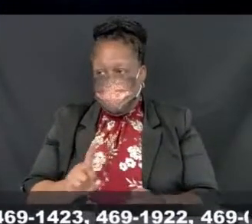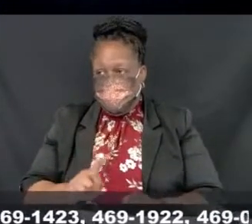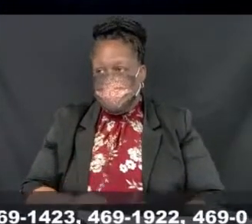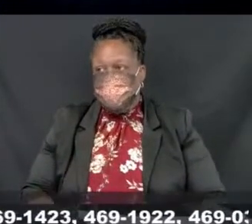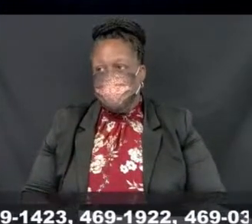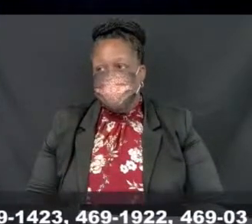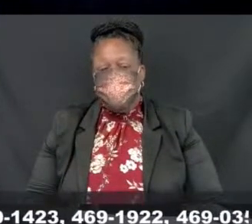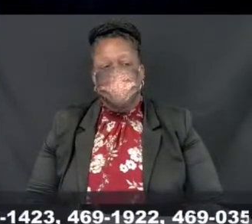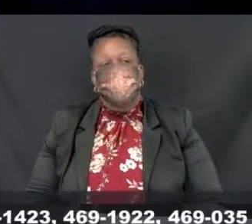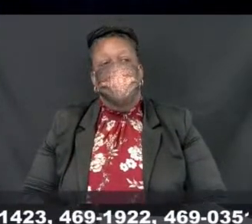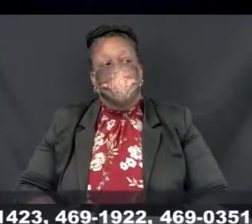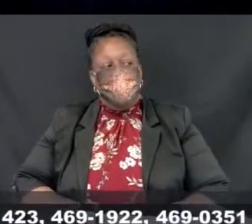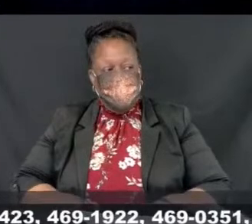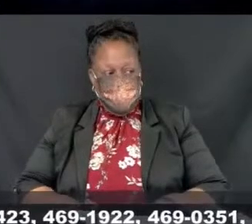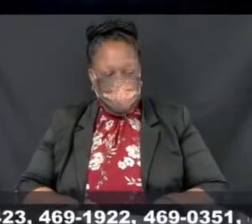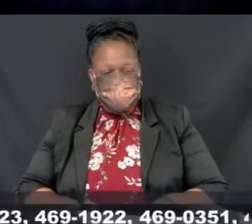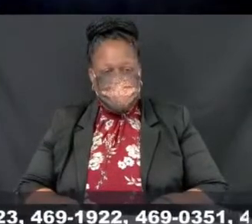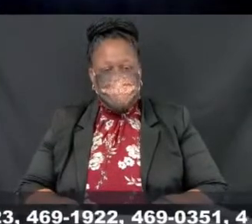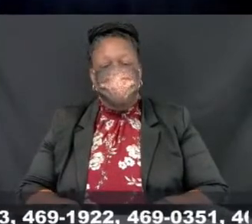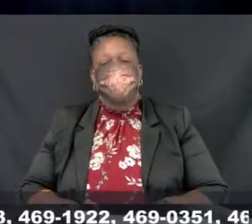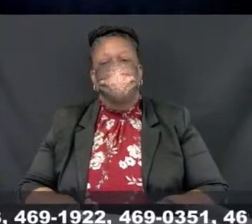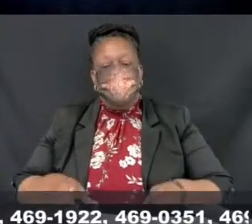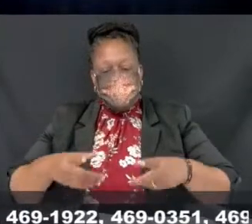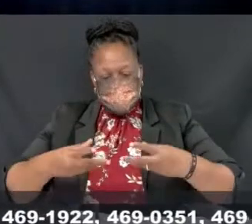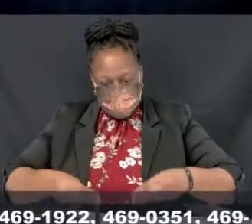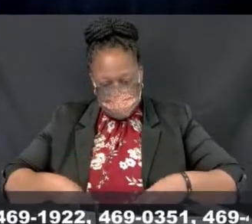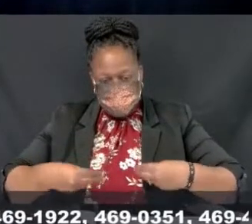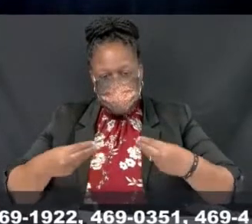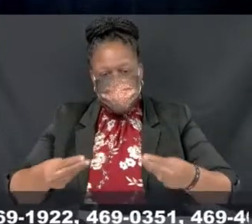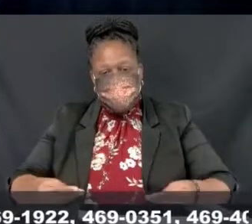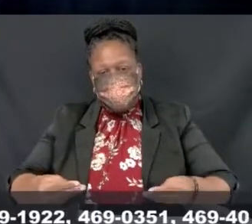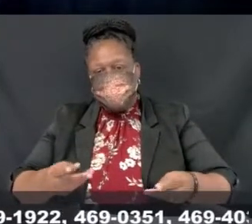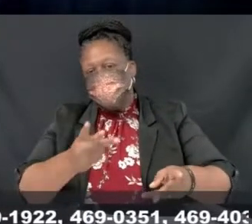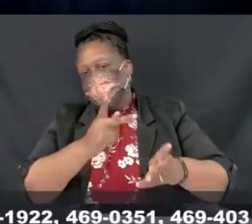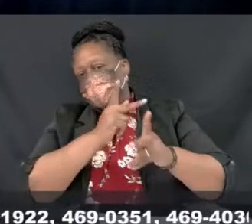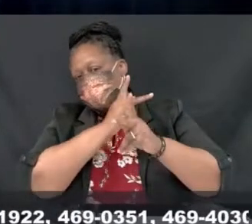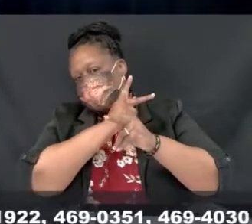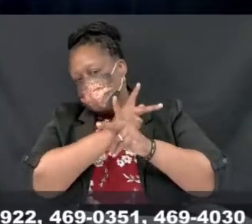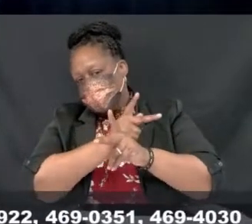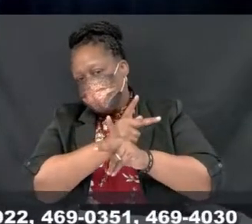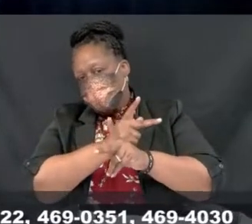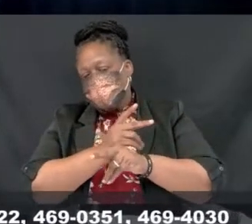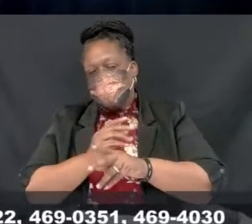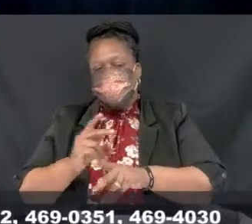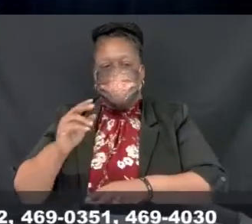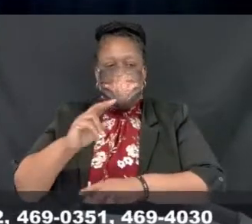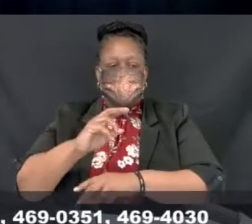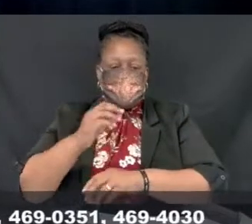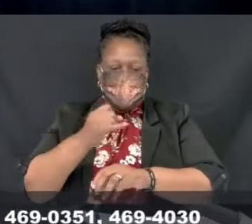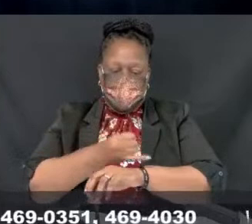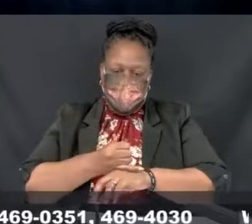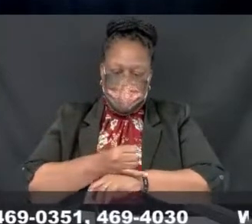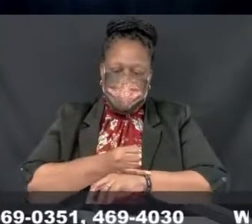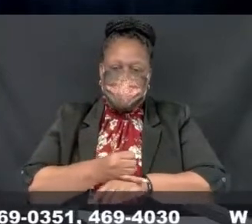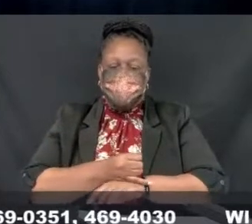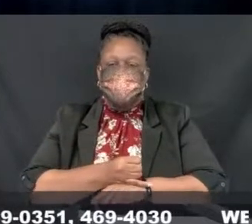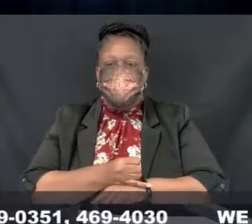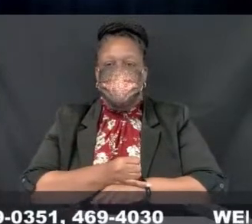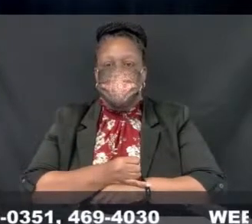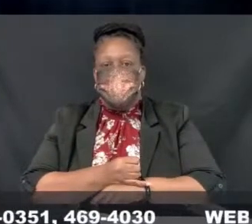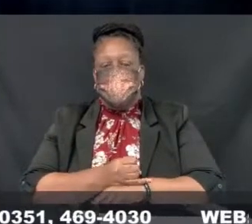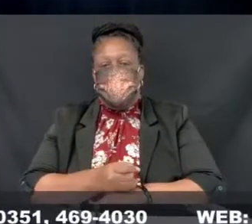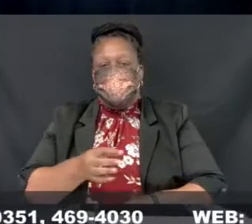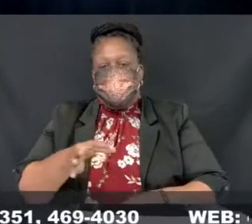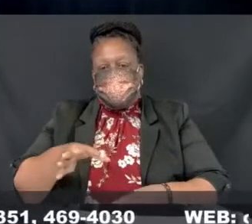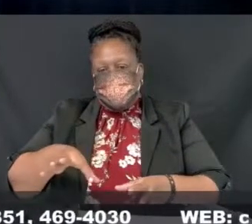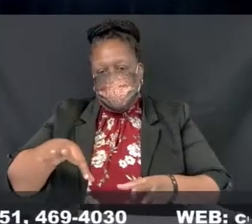were able to deliver on our mandate to protect the community, both in terms of our crime prevention